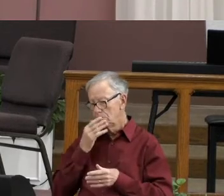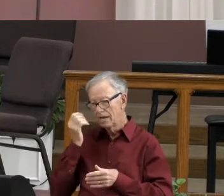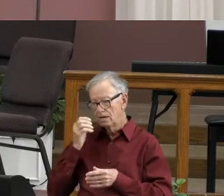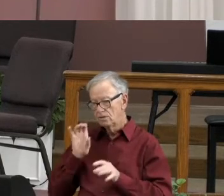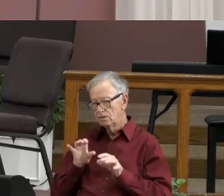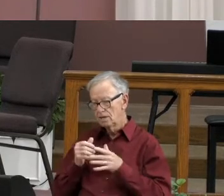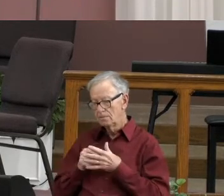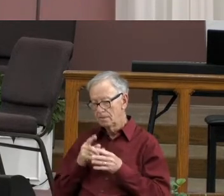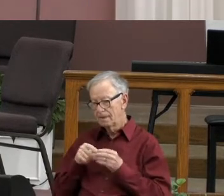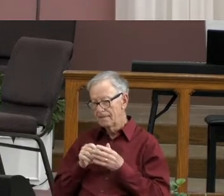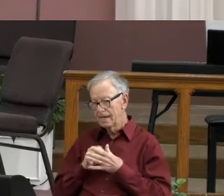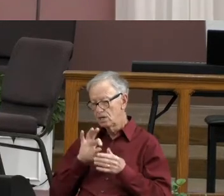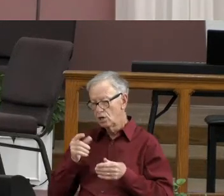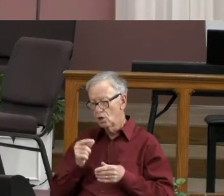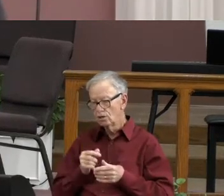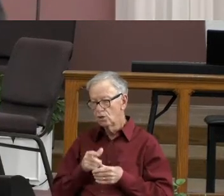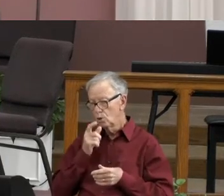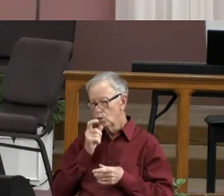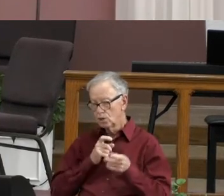Who's in charge?